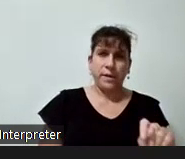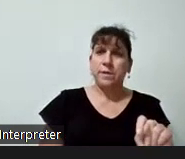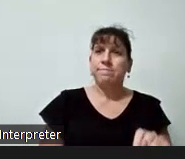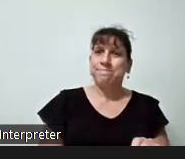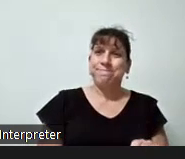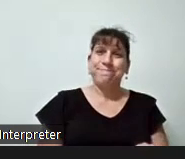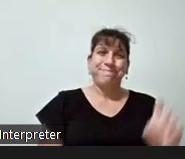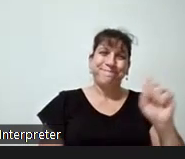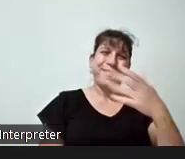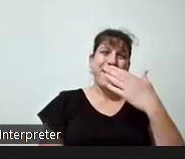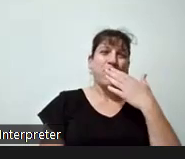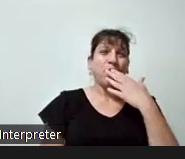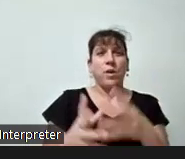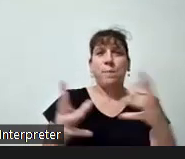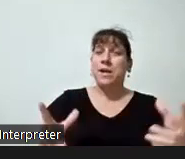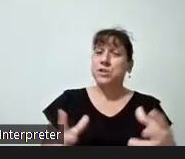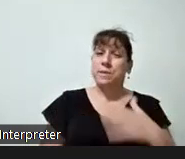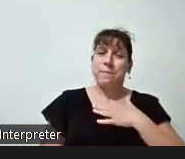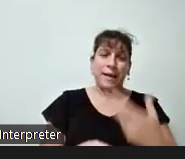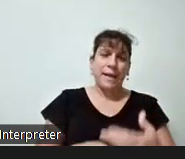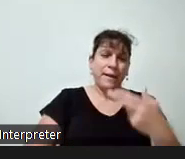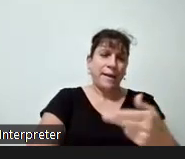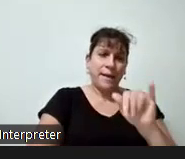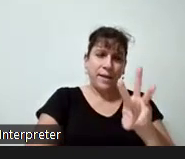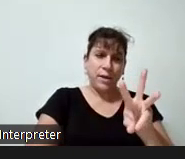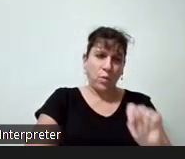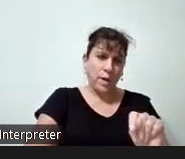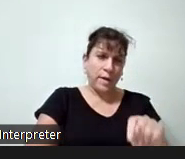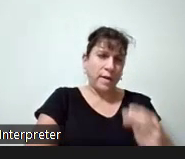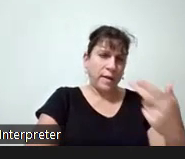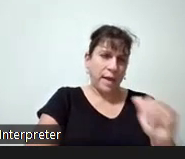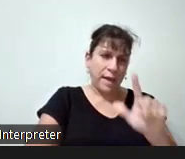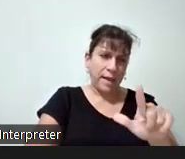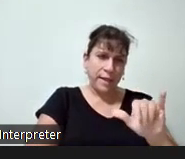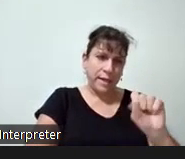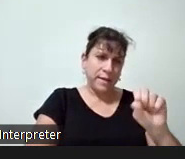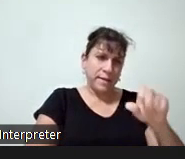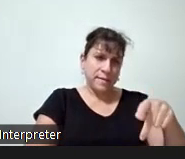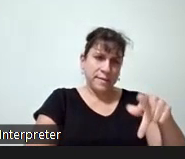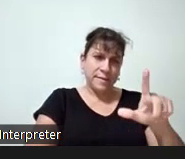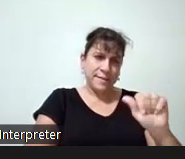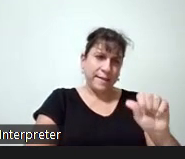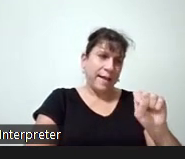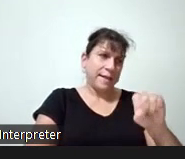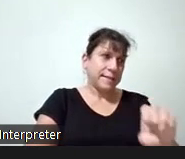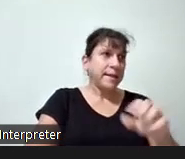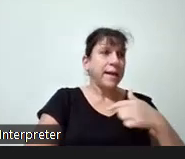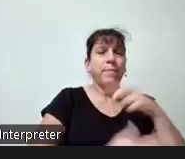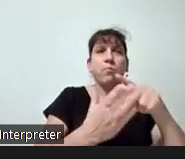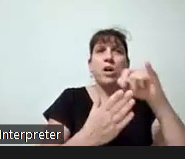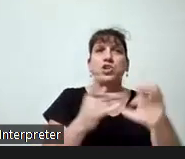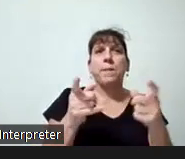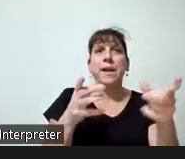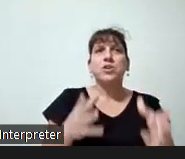Yes, thank you very much, Will. My name is Hewitt Selassie. I'm the project manager for this